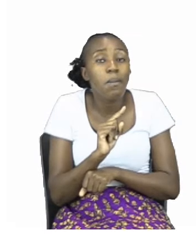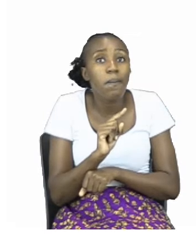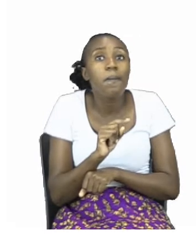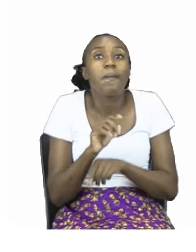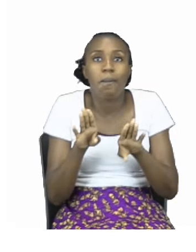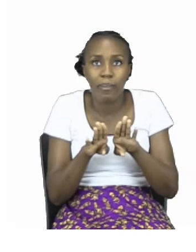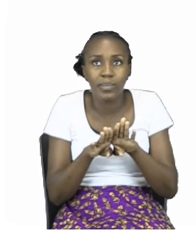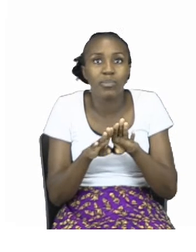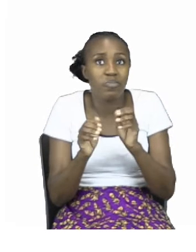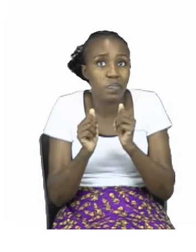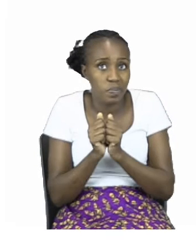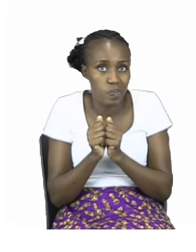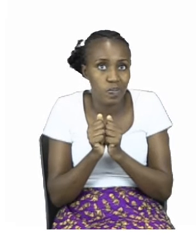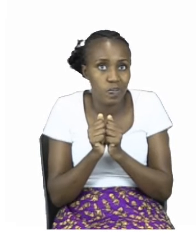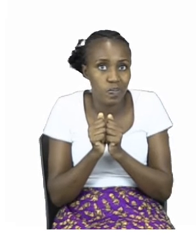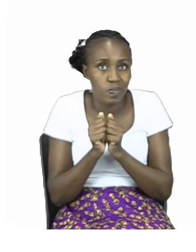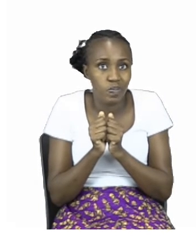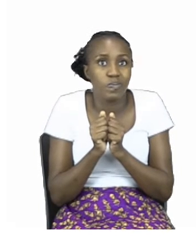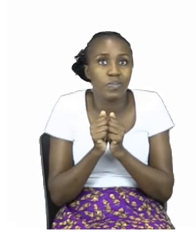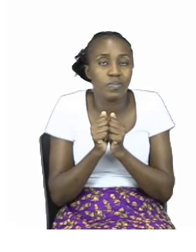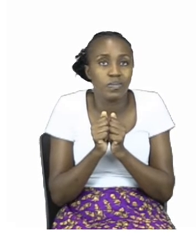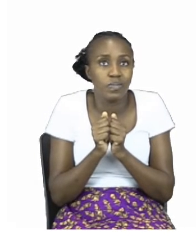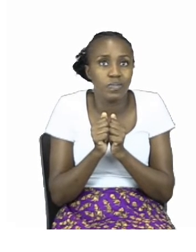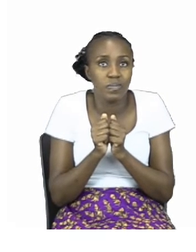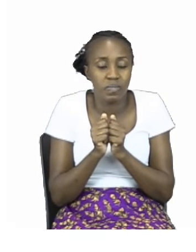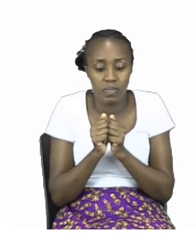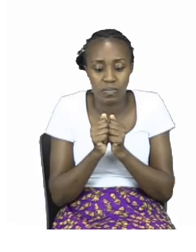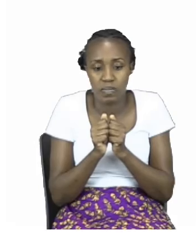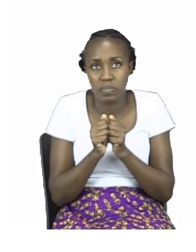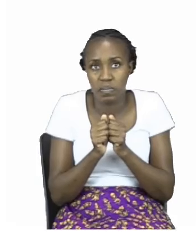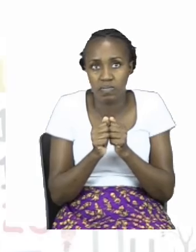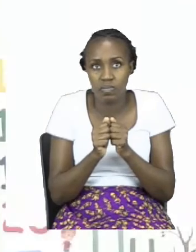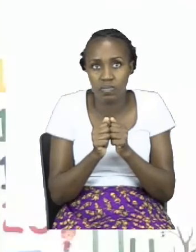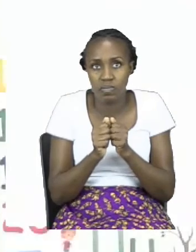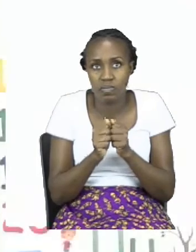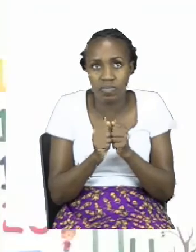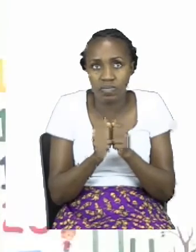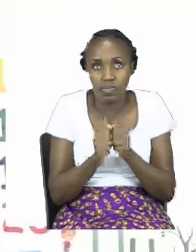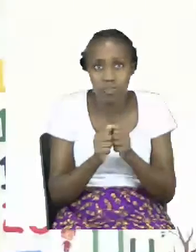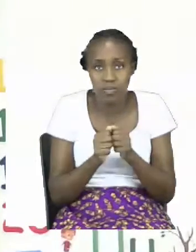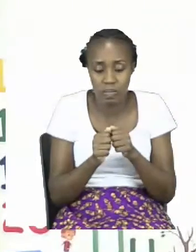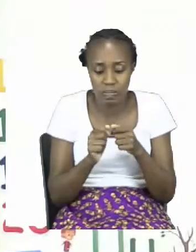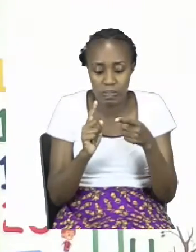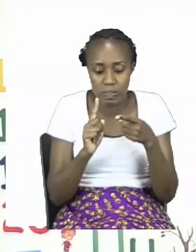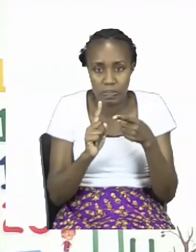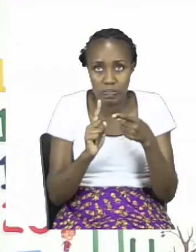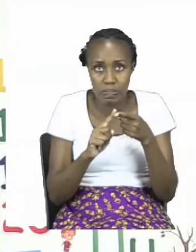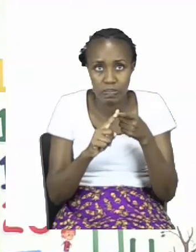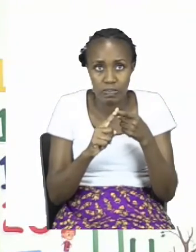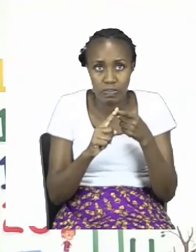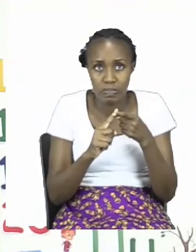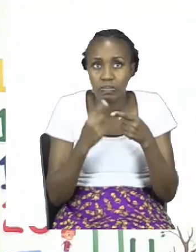of the pictures together. Now, the first picture that we have on the board is a picture